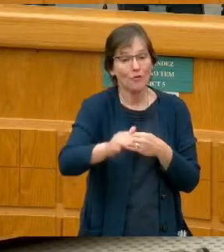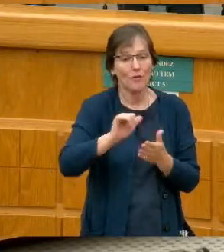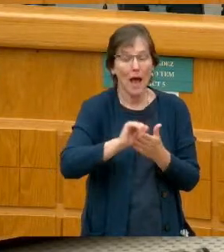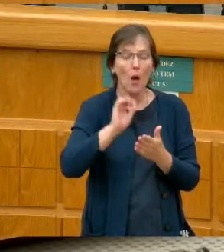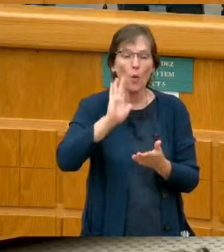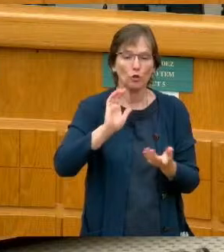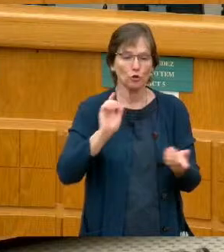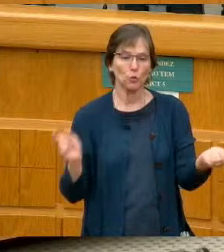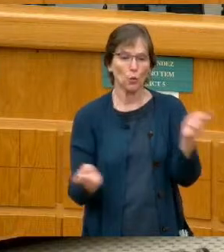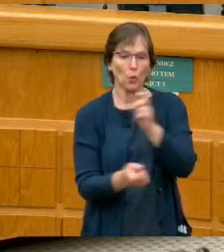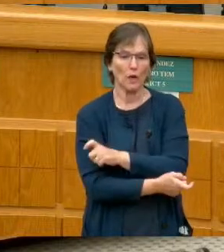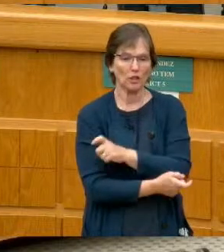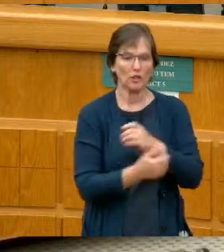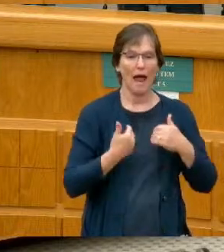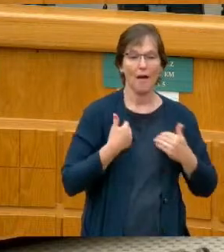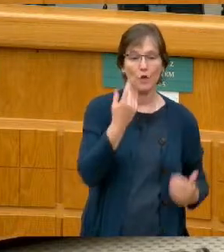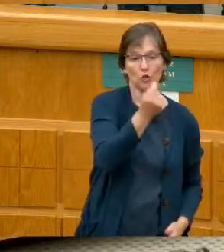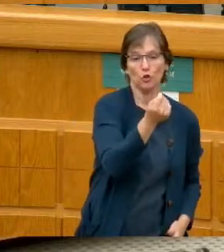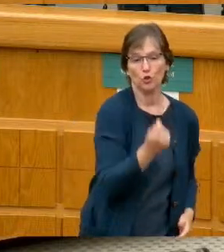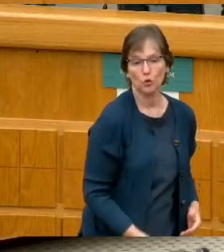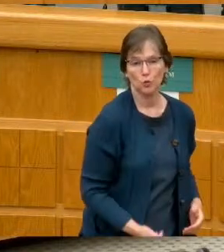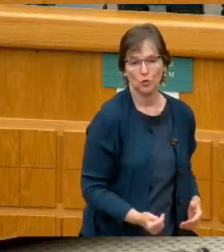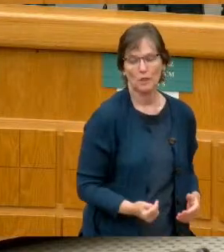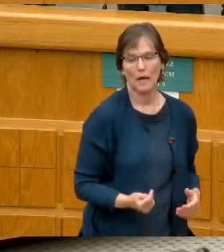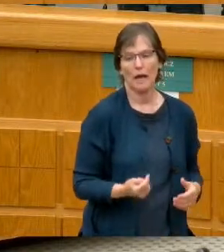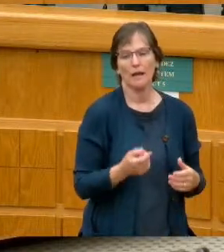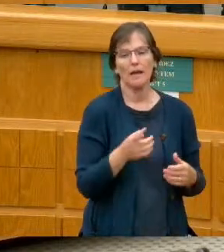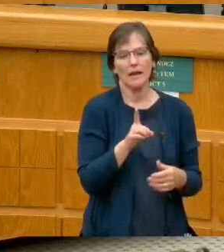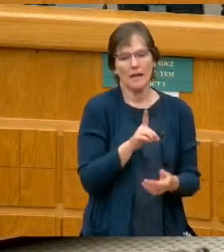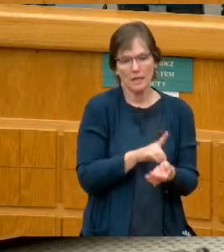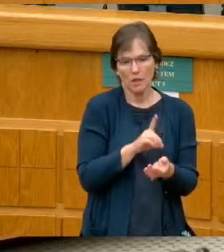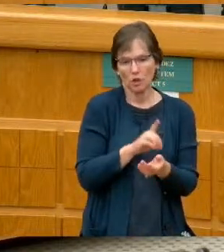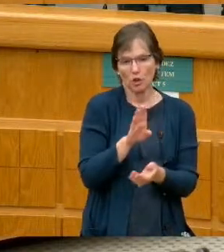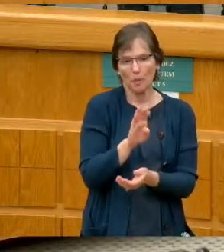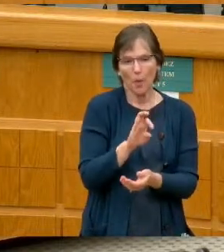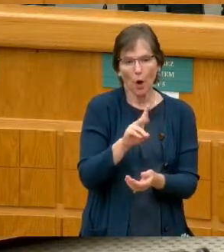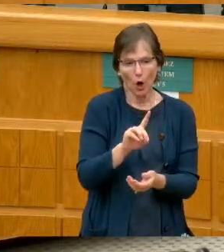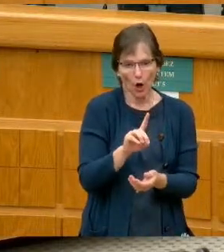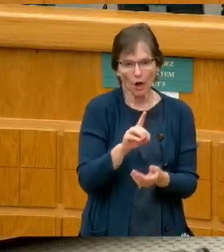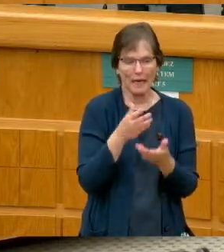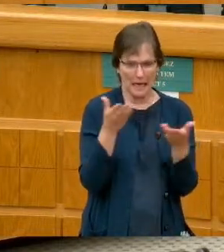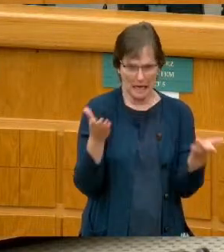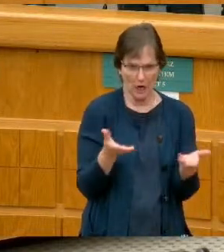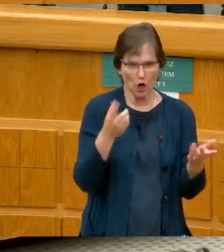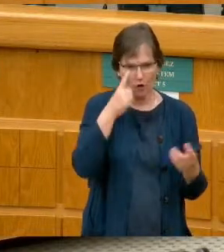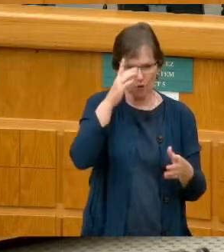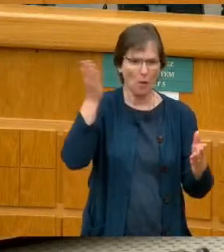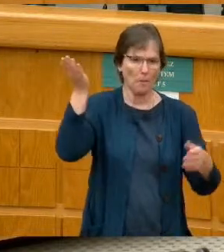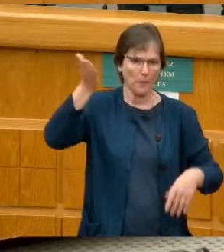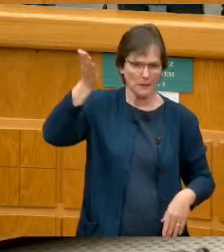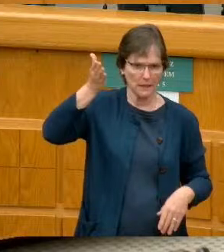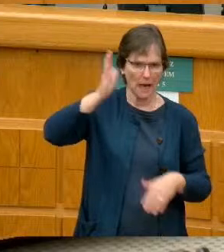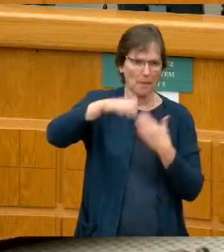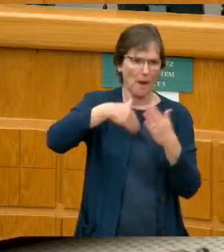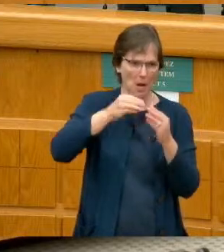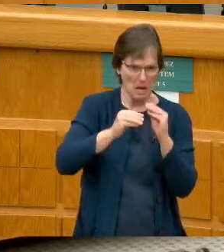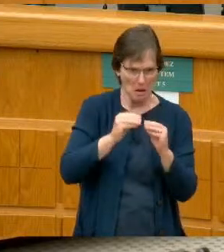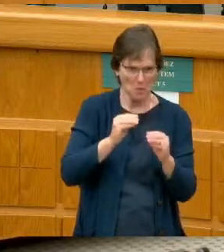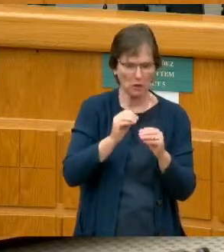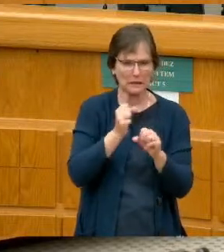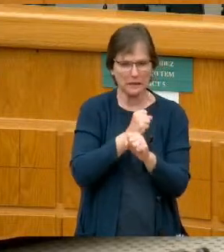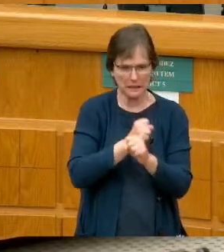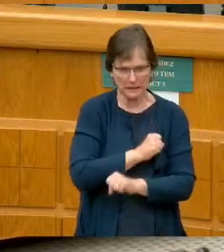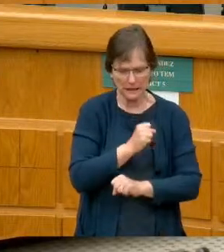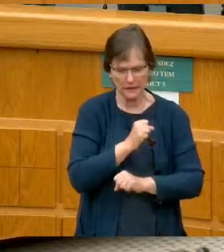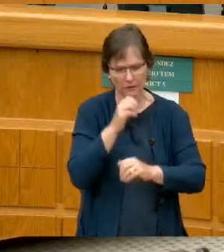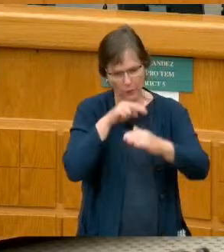after this week because of his schedule at the university. And so he'll be here Thursday the 20th, and he's going to come back